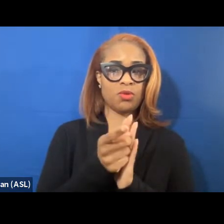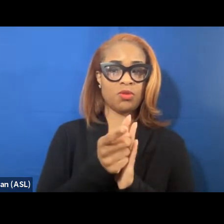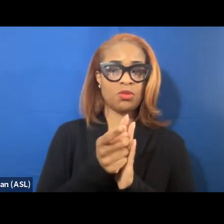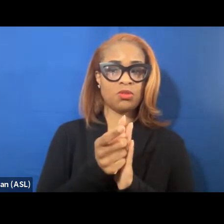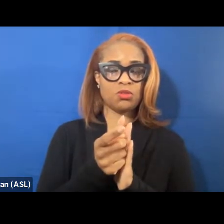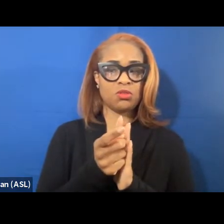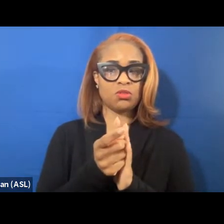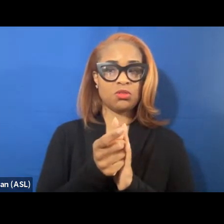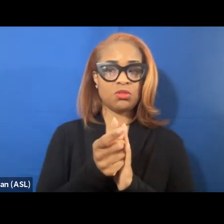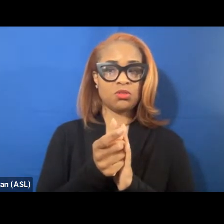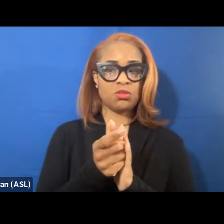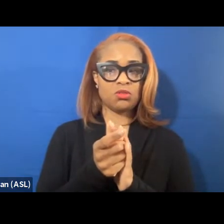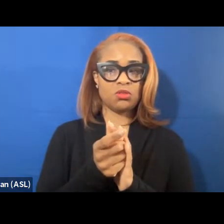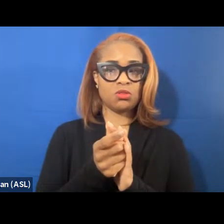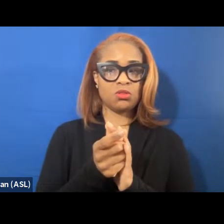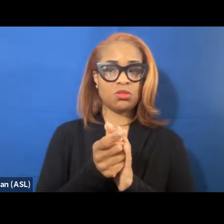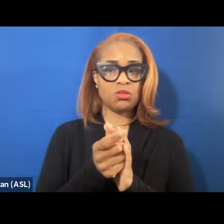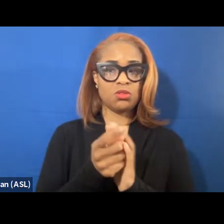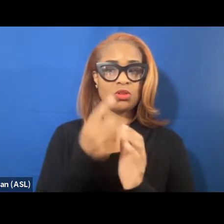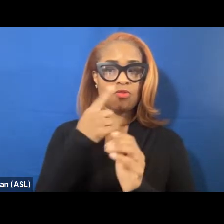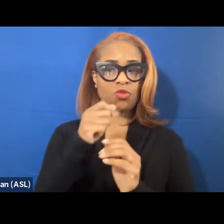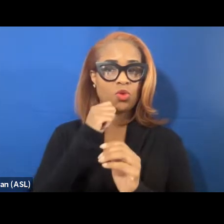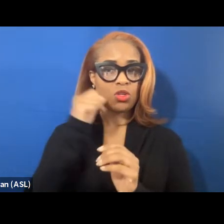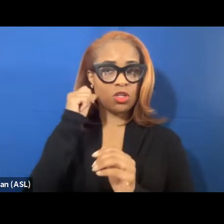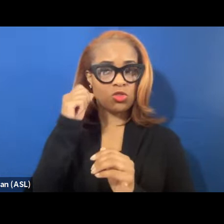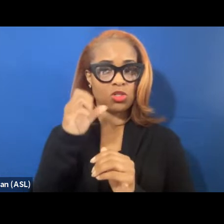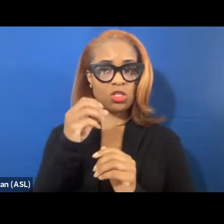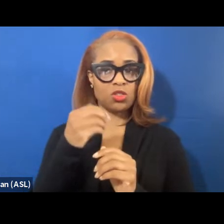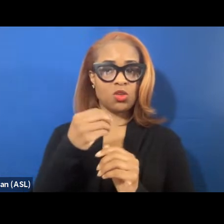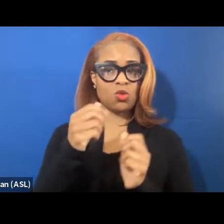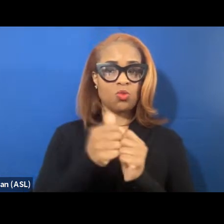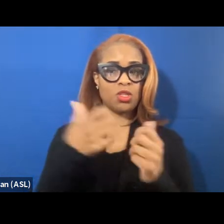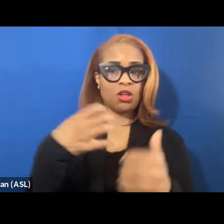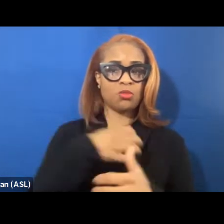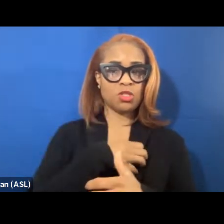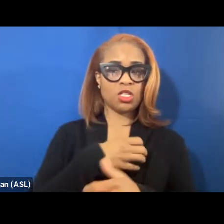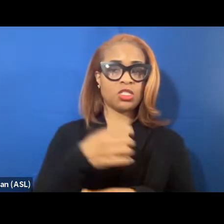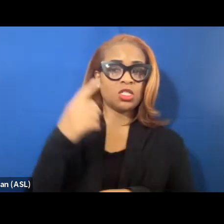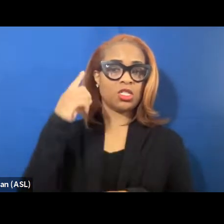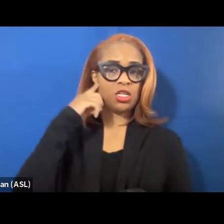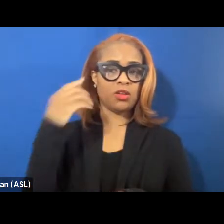believe that refers to yesterday's so without objection hearing none